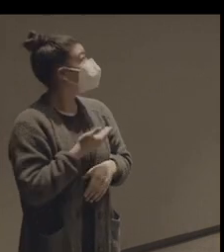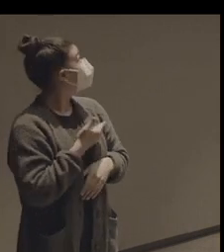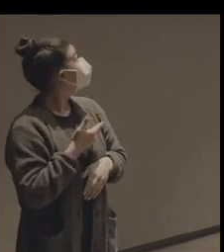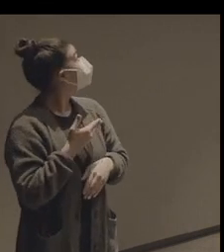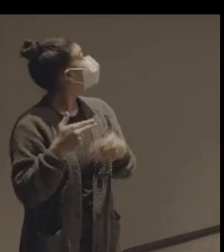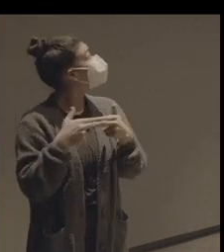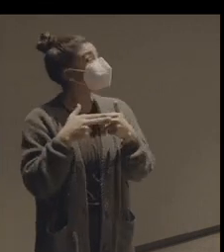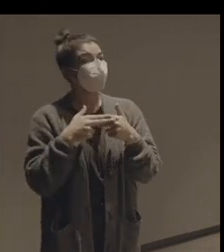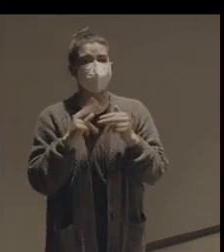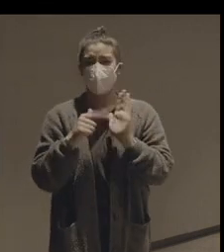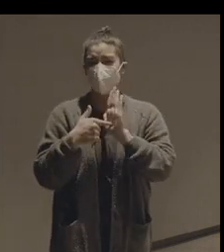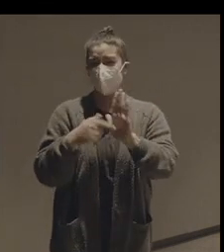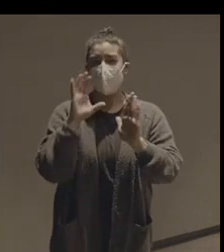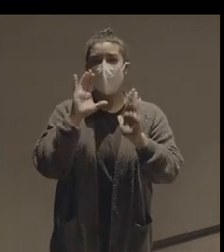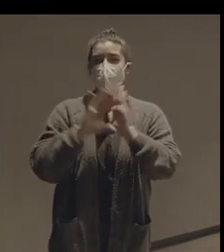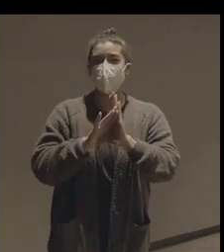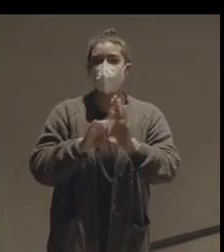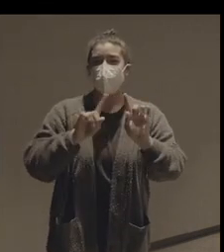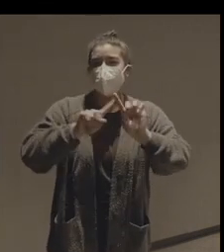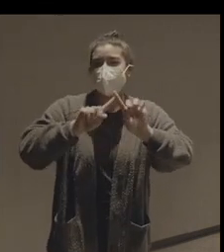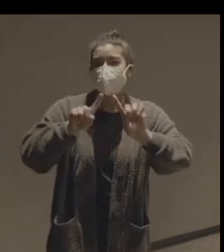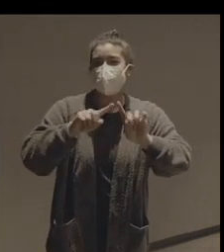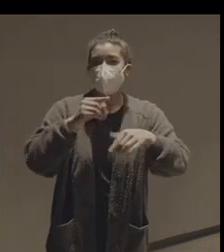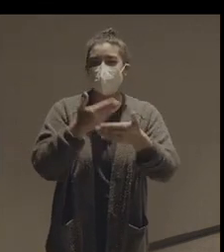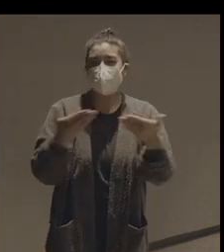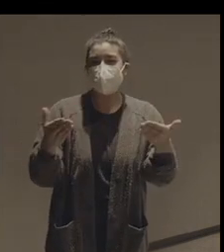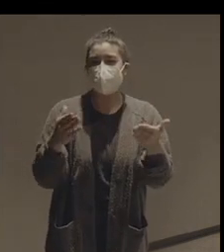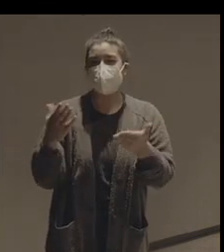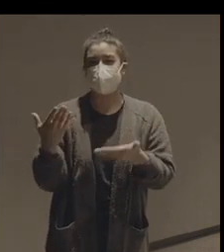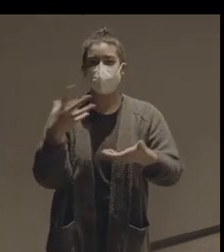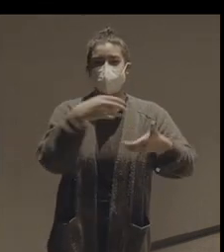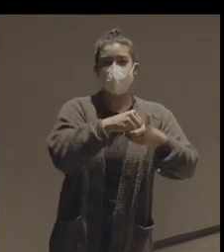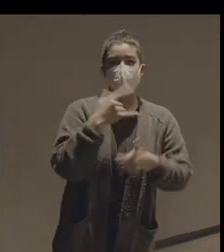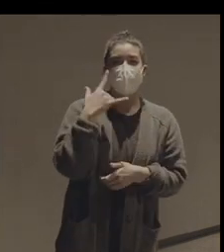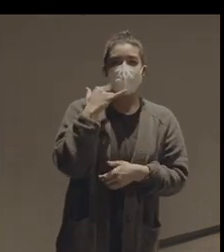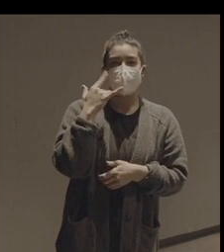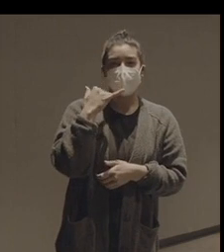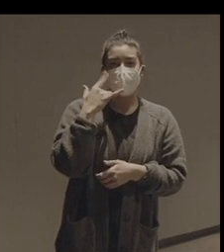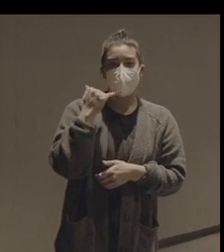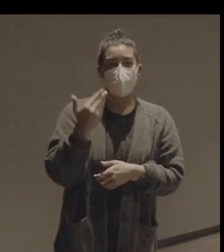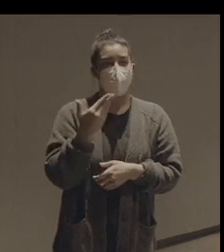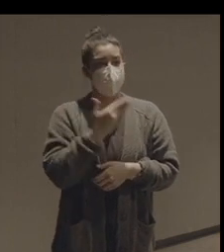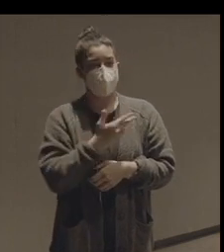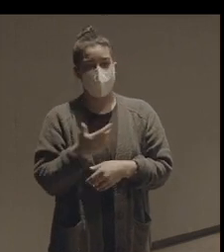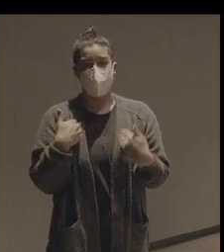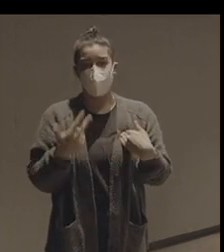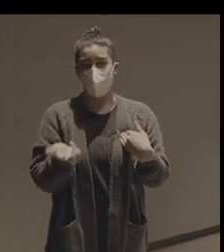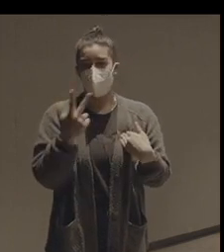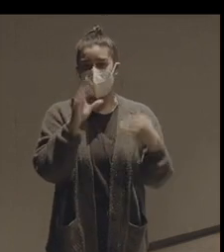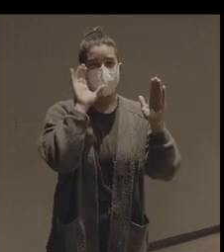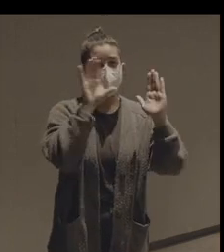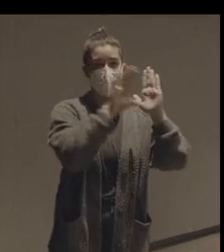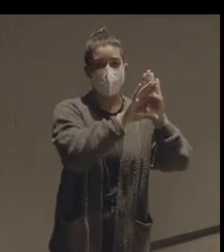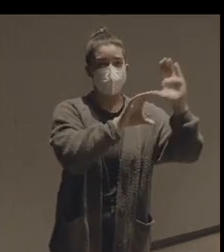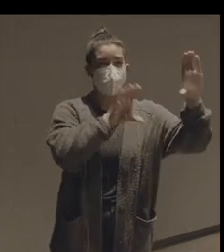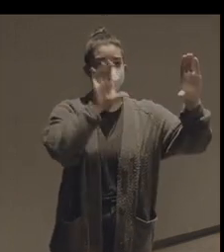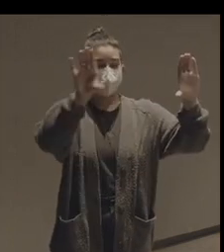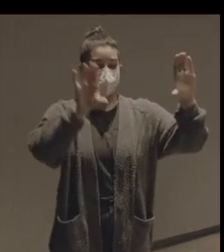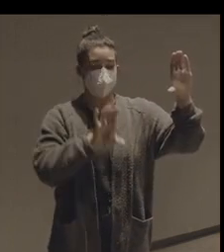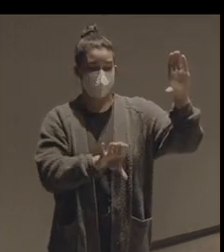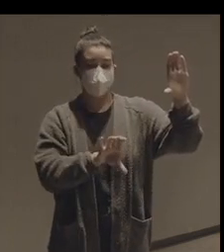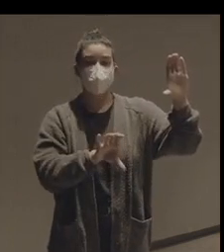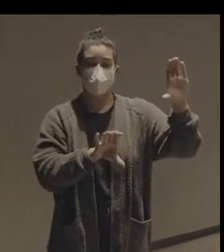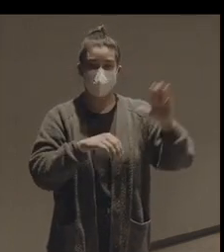and 60s, a little Bridget Bardot on the Sunset Strip, and the fantastic theme restaurant at LAX, which kind